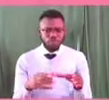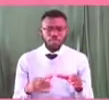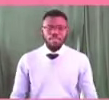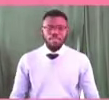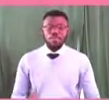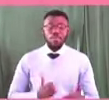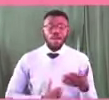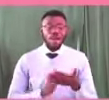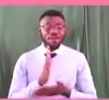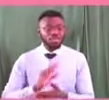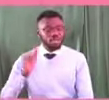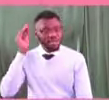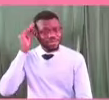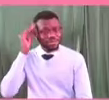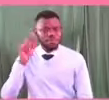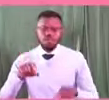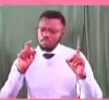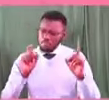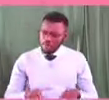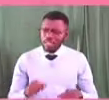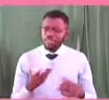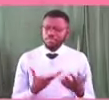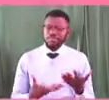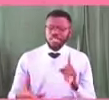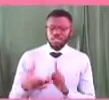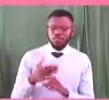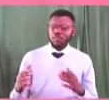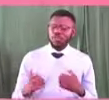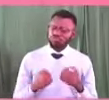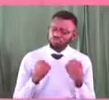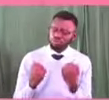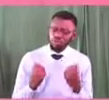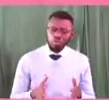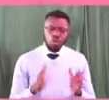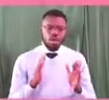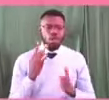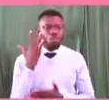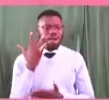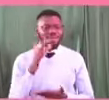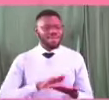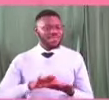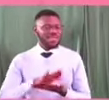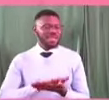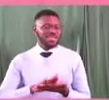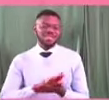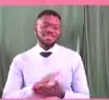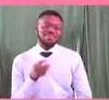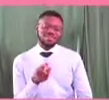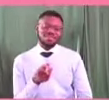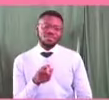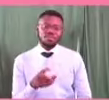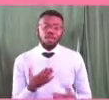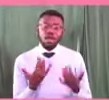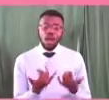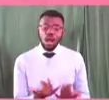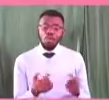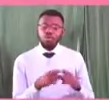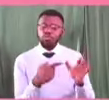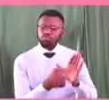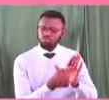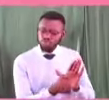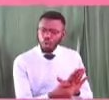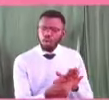to education must be observed robustly as a basic indicator of commitment to enhancing